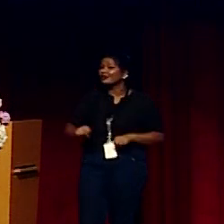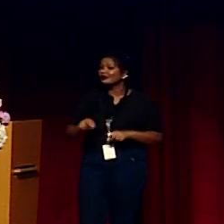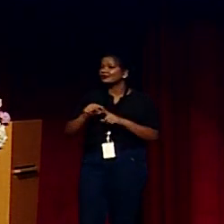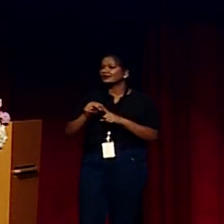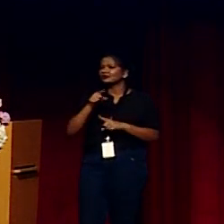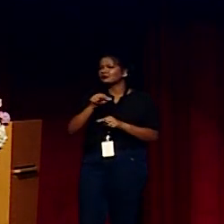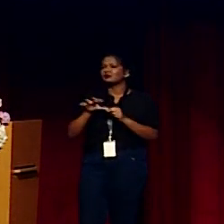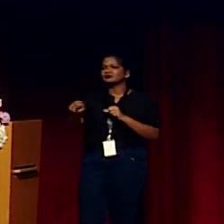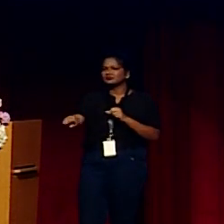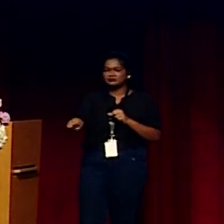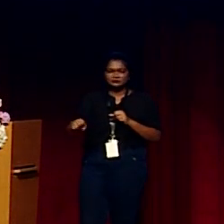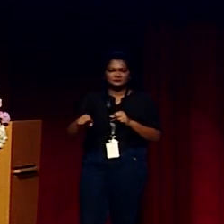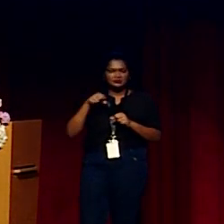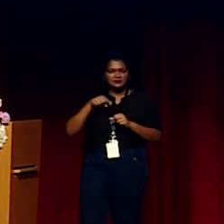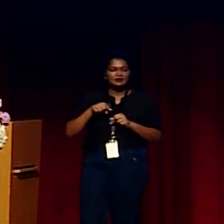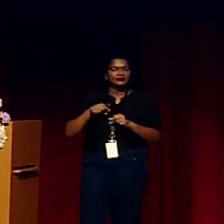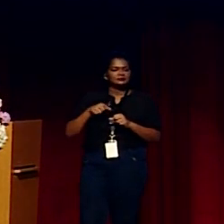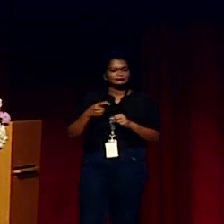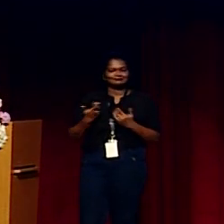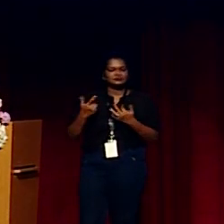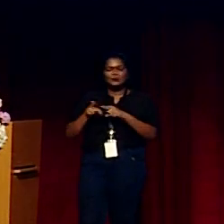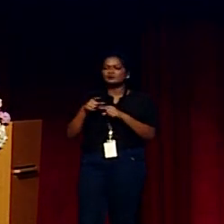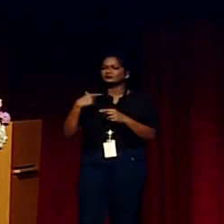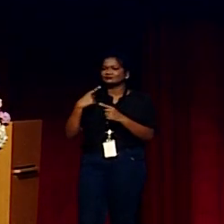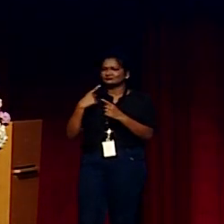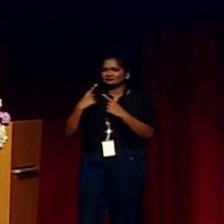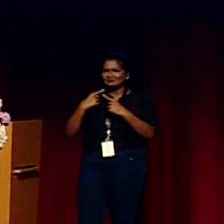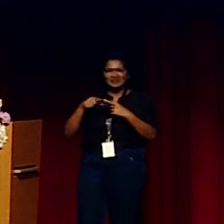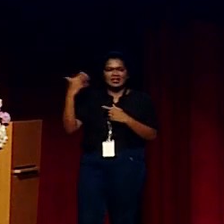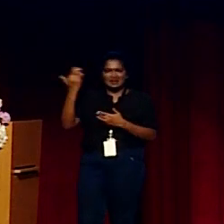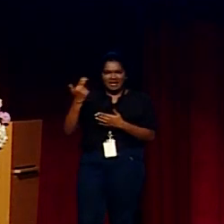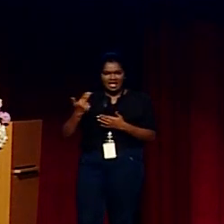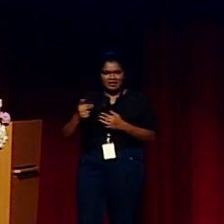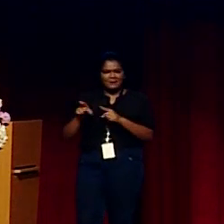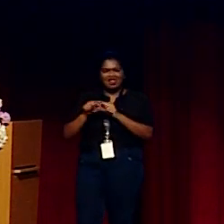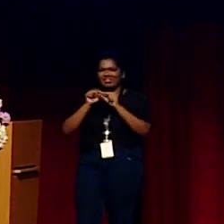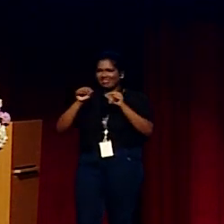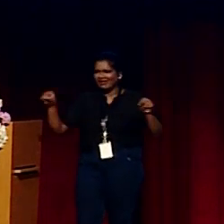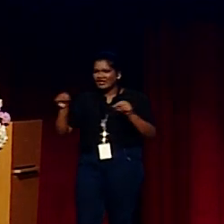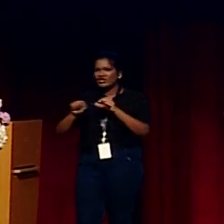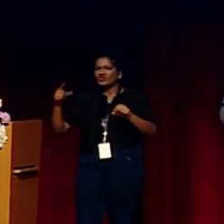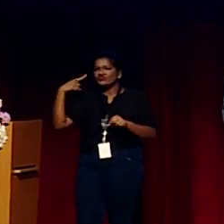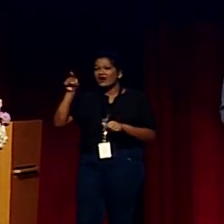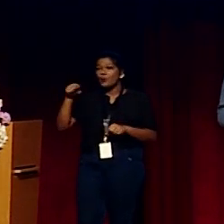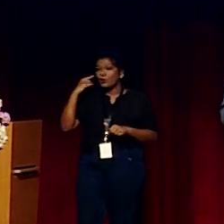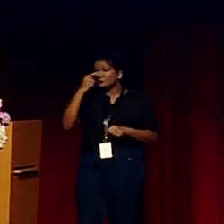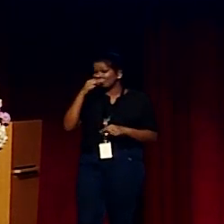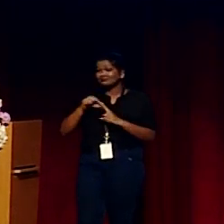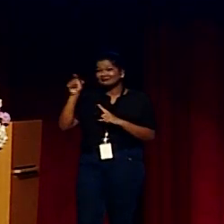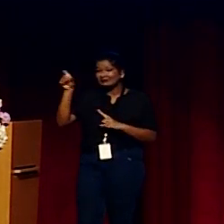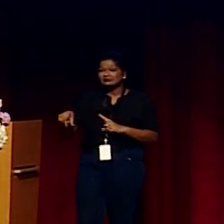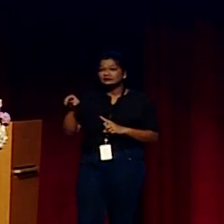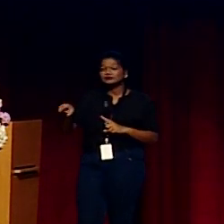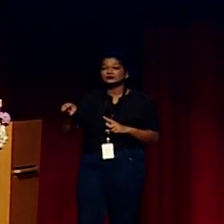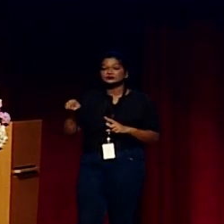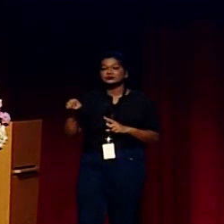they're accessible? So what we've done for this is we start putting together diagramming languages for visually impaired authors,